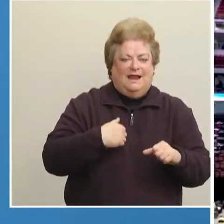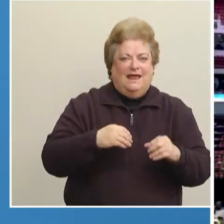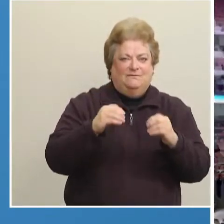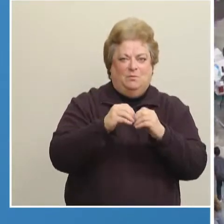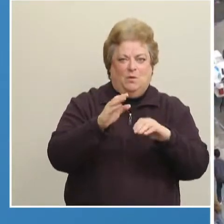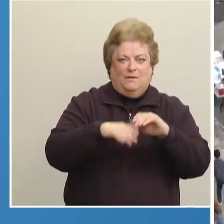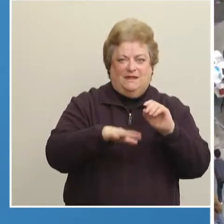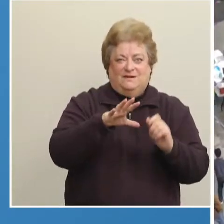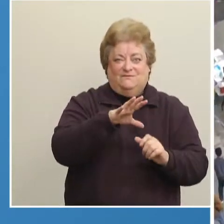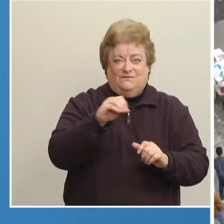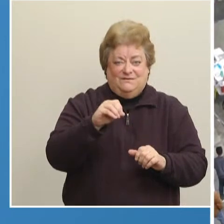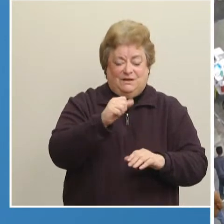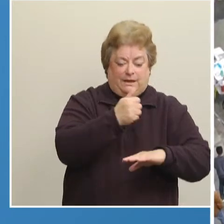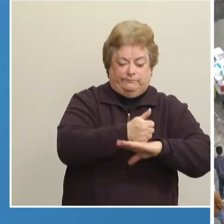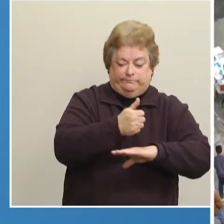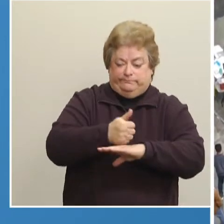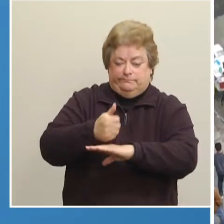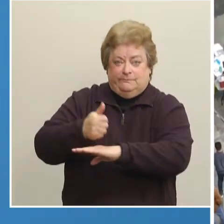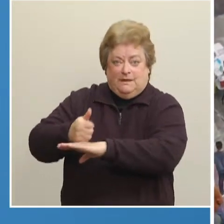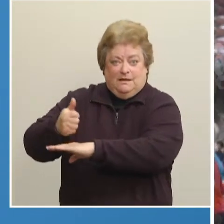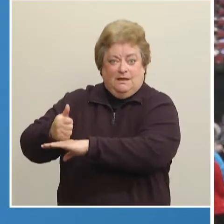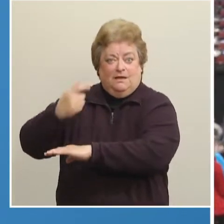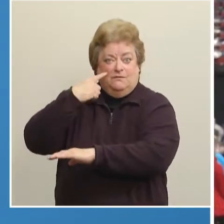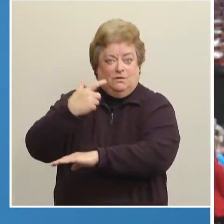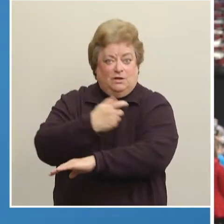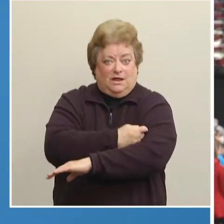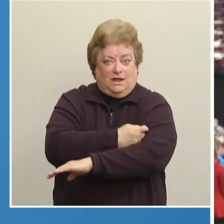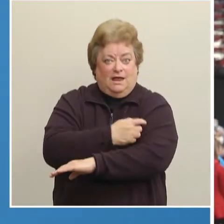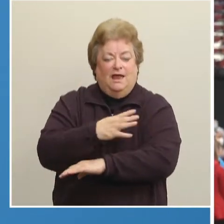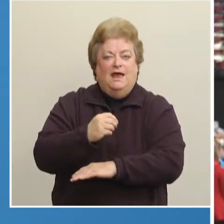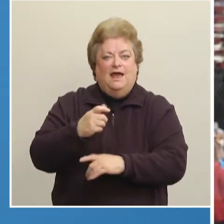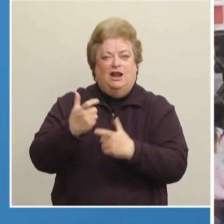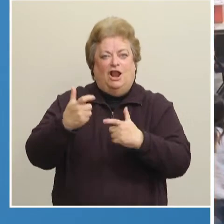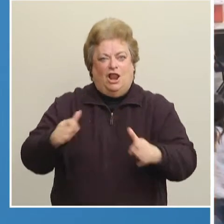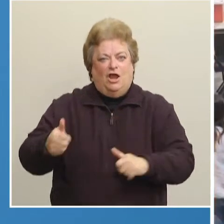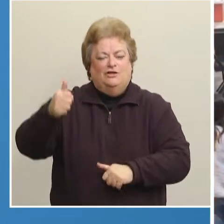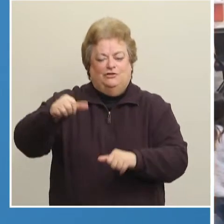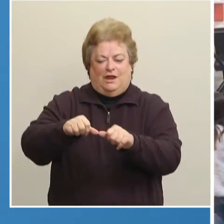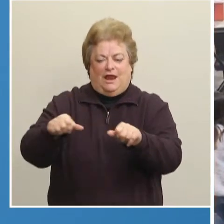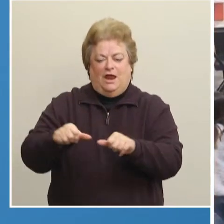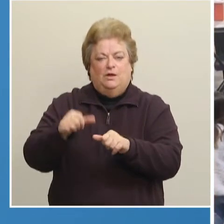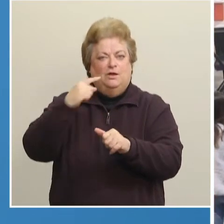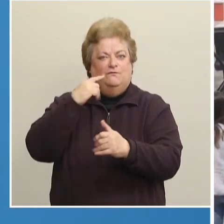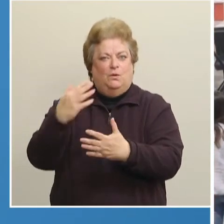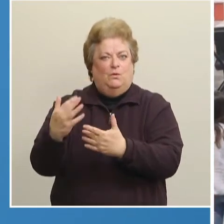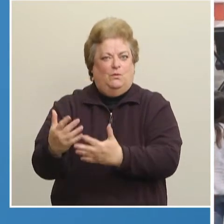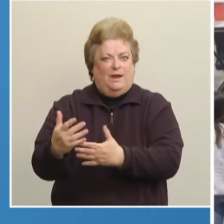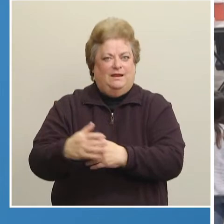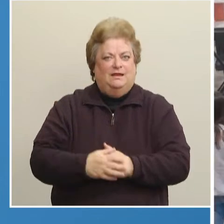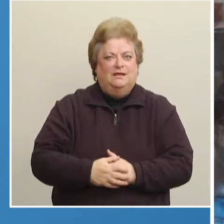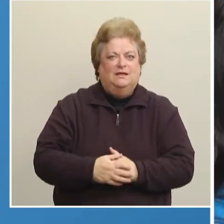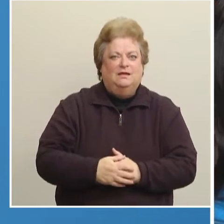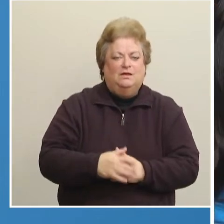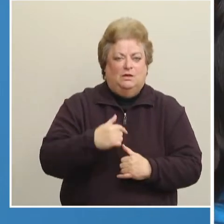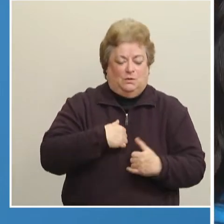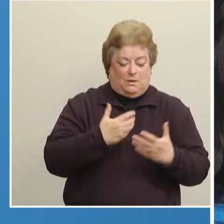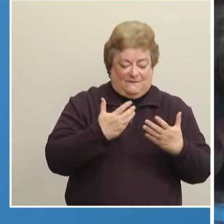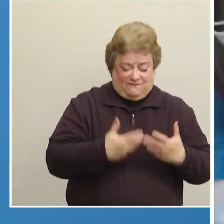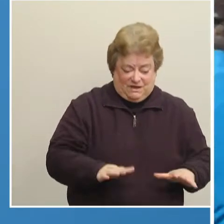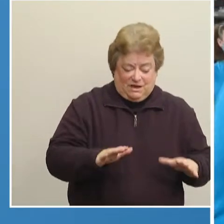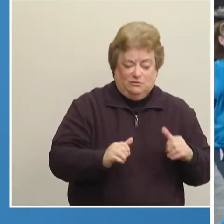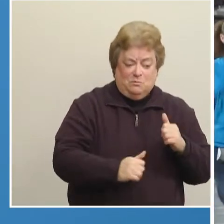50 vaccination stations and a larger post-vaccination waiting area. We have largely finished Phase